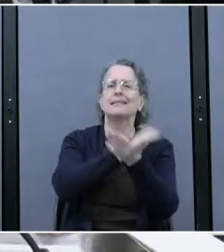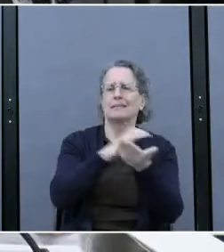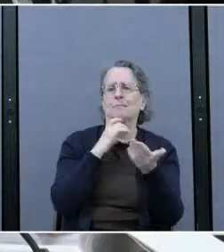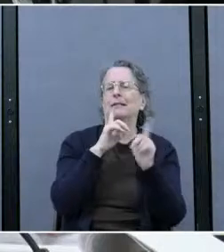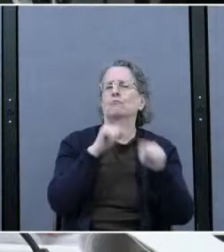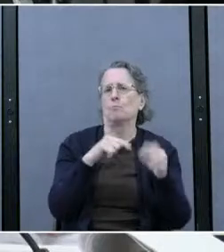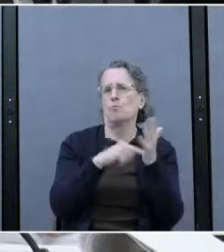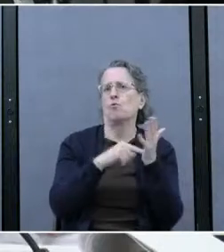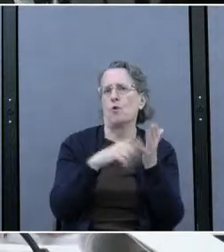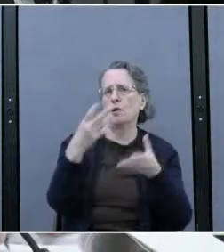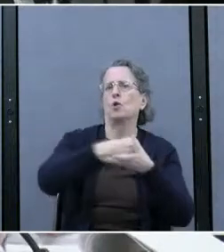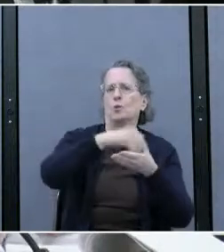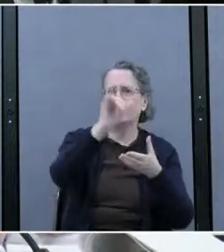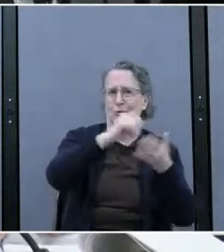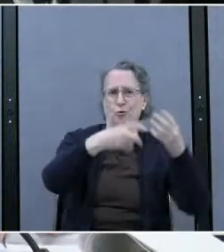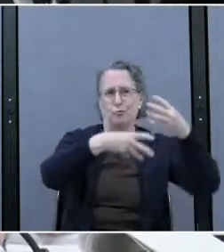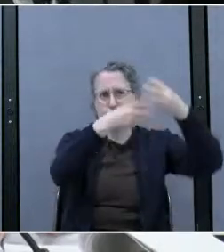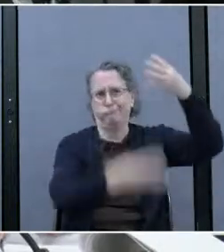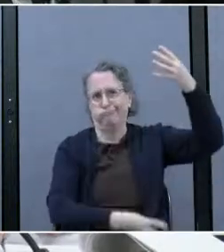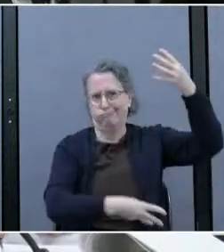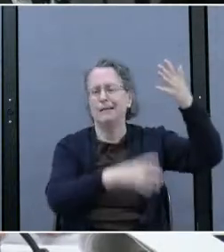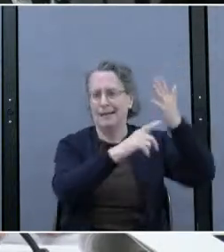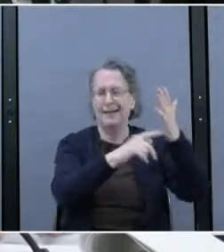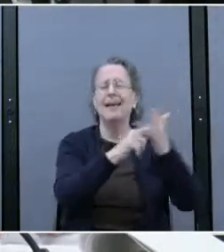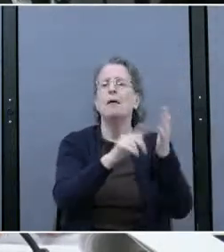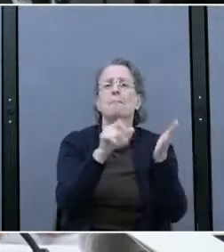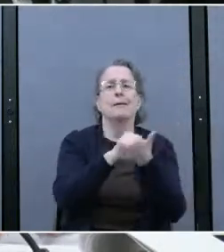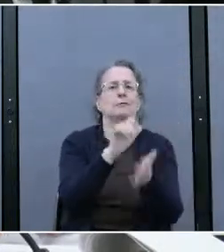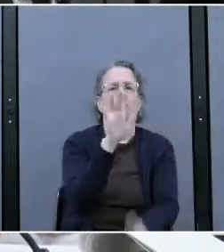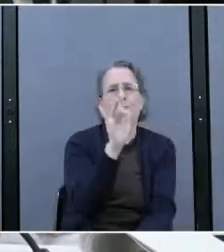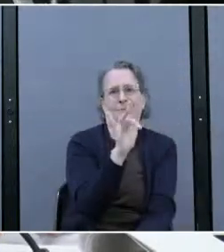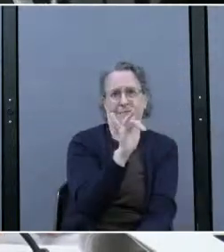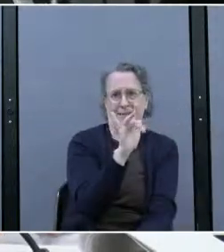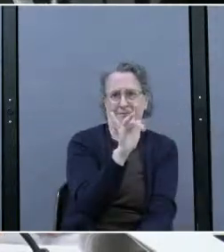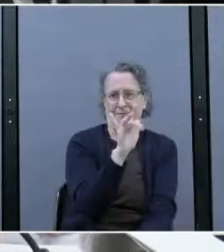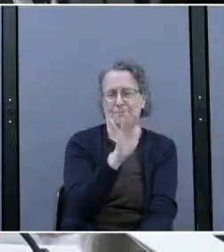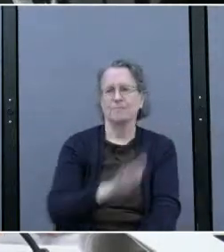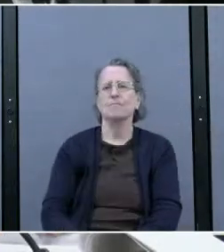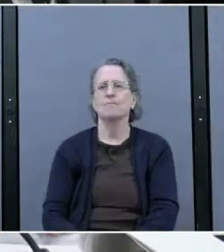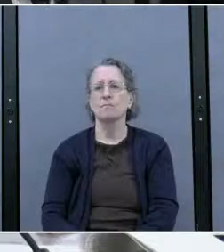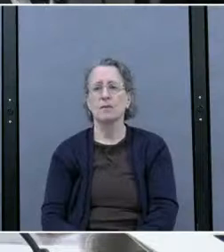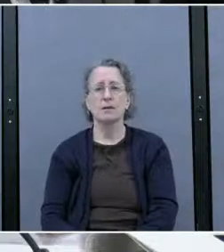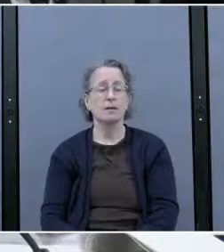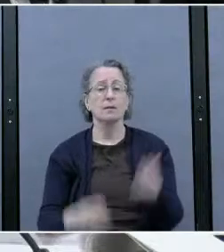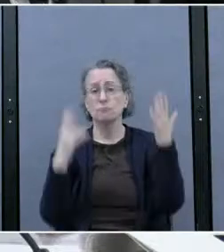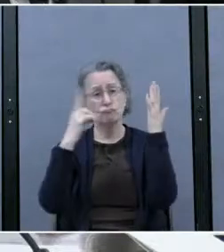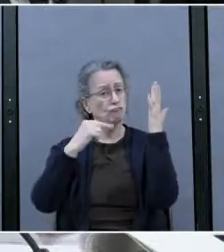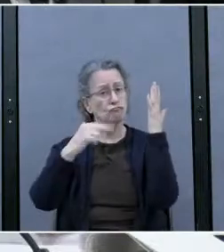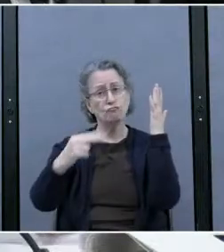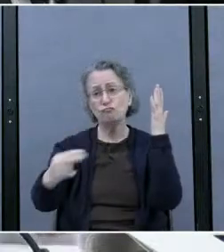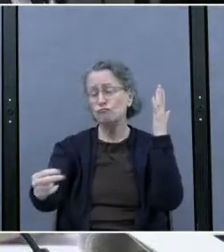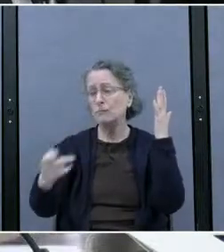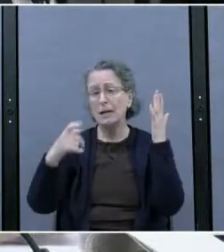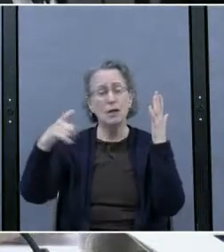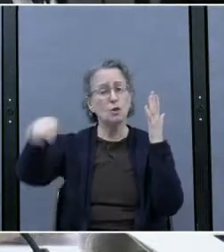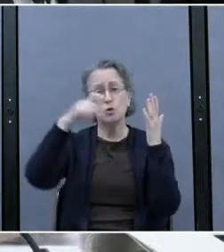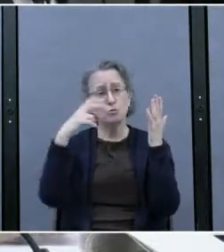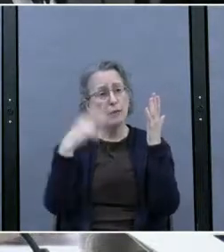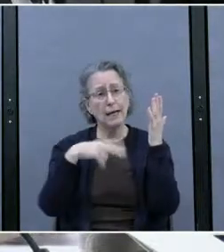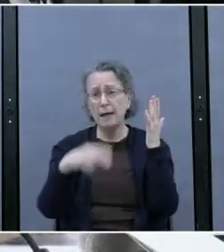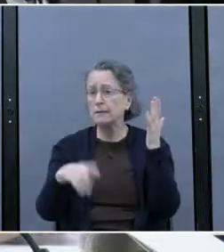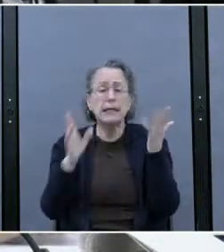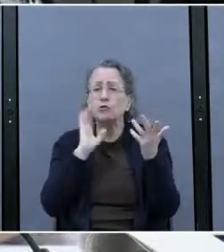page 25, thank you. And it, you can interpret those results as you may and be so